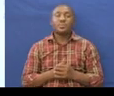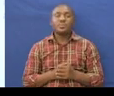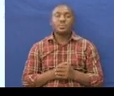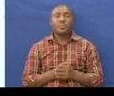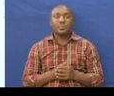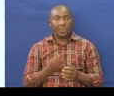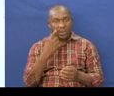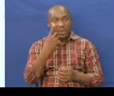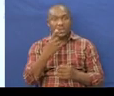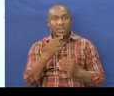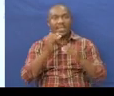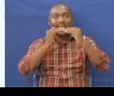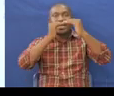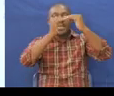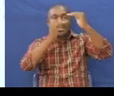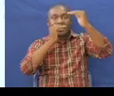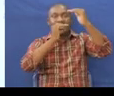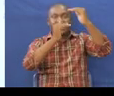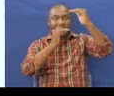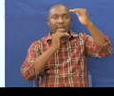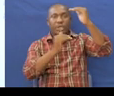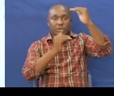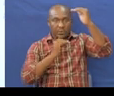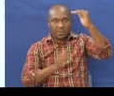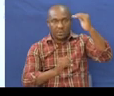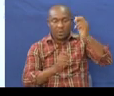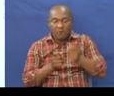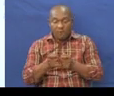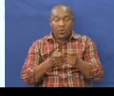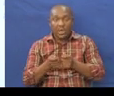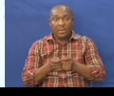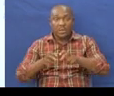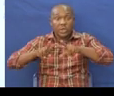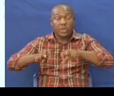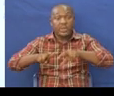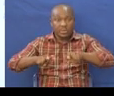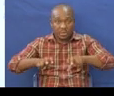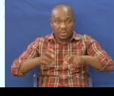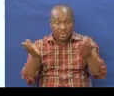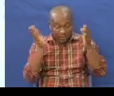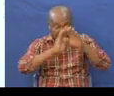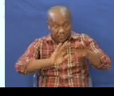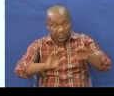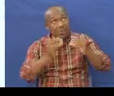see the stages of conducting research. After we have seen all the